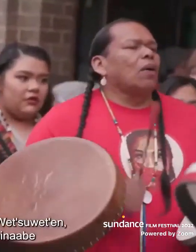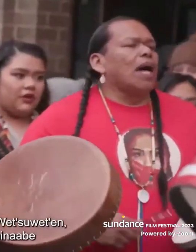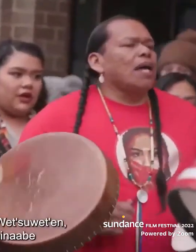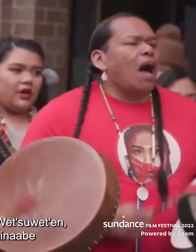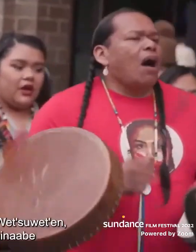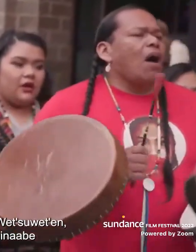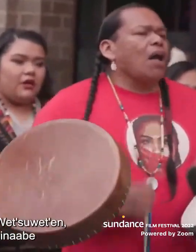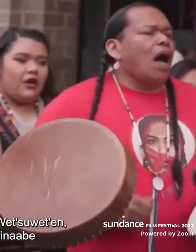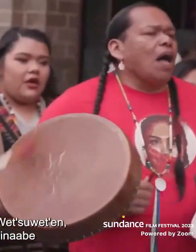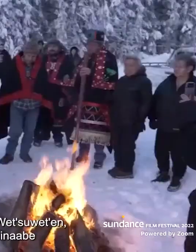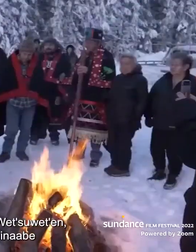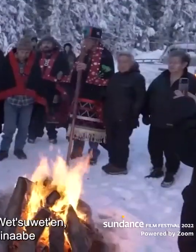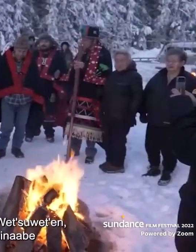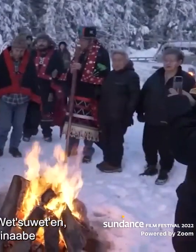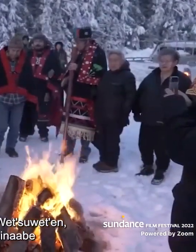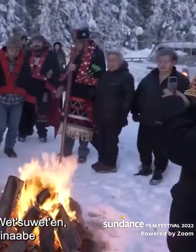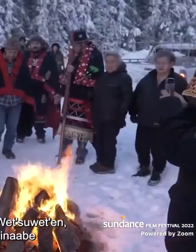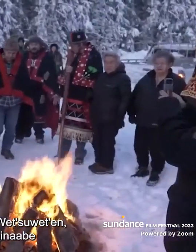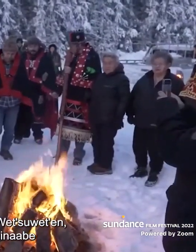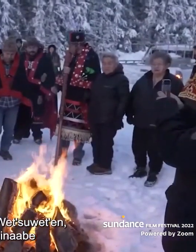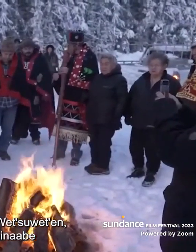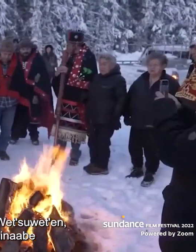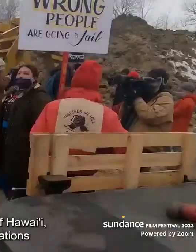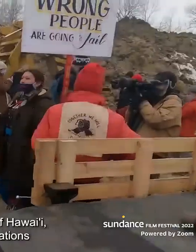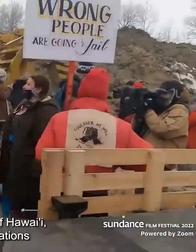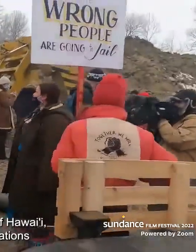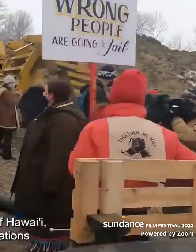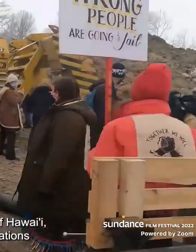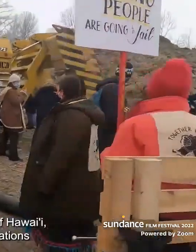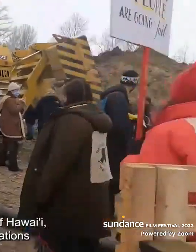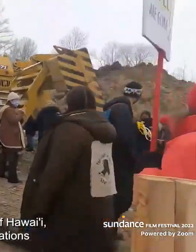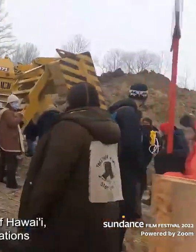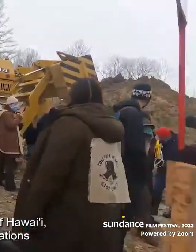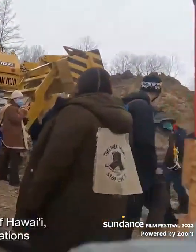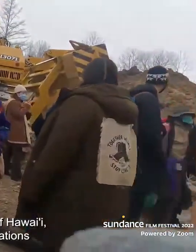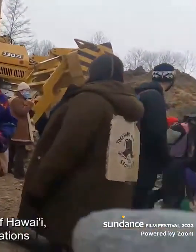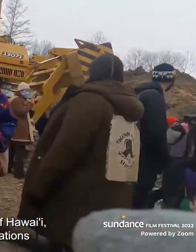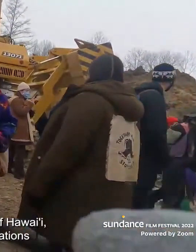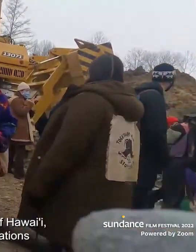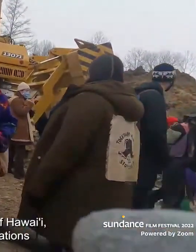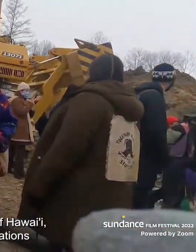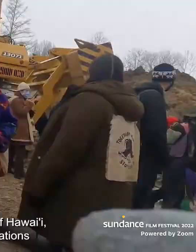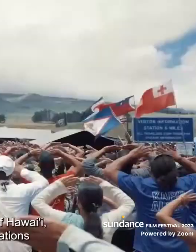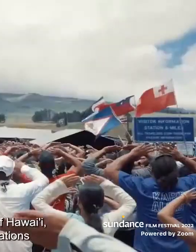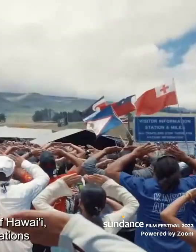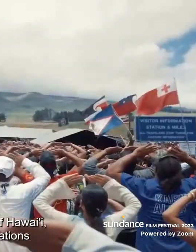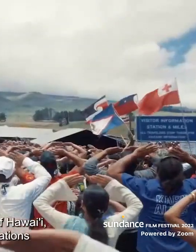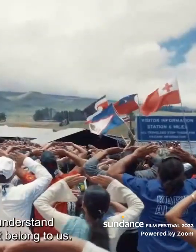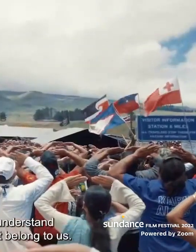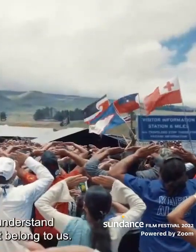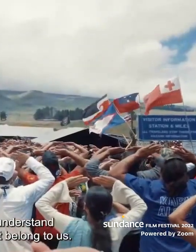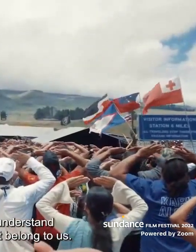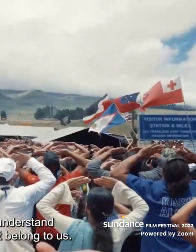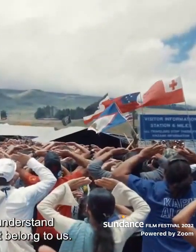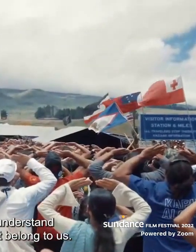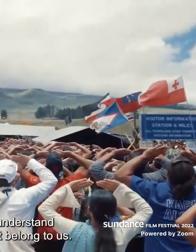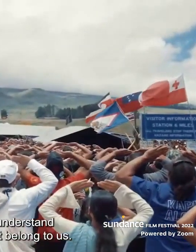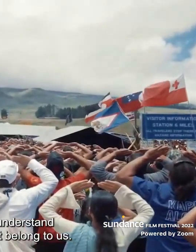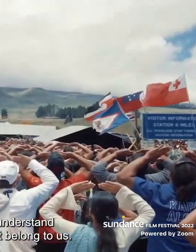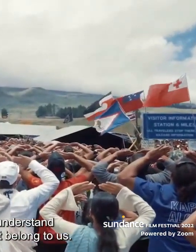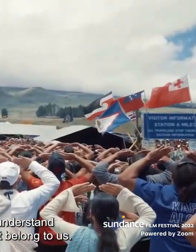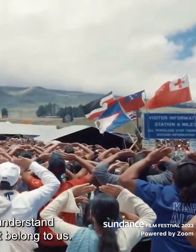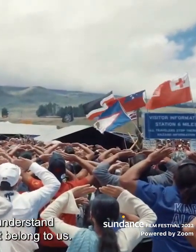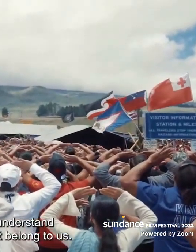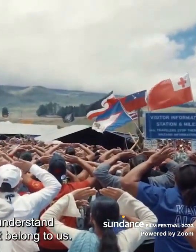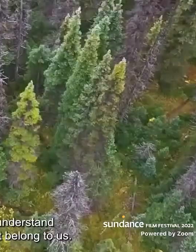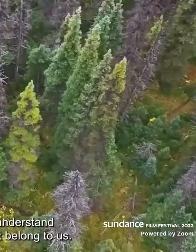From the Ute to the Wet'suwet'en, from the Anishinaabe to the Kingdom of Hawaii, indigenous nations all over the world